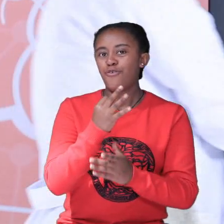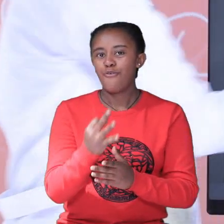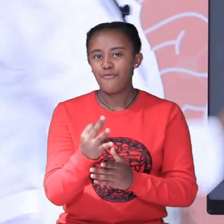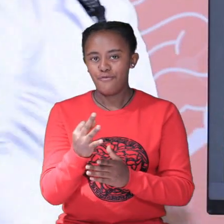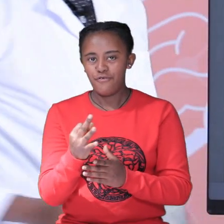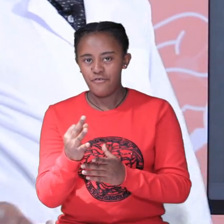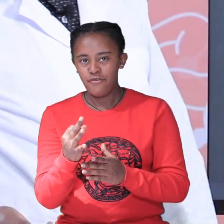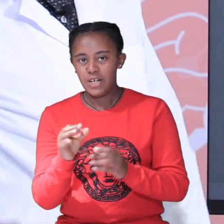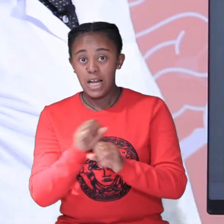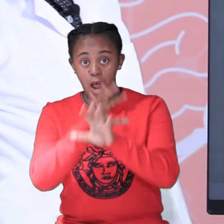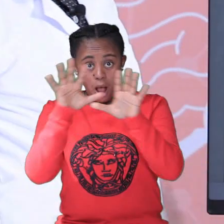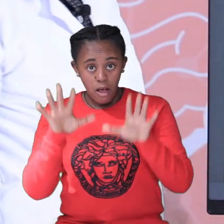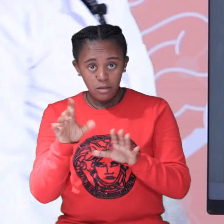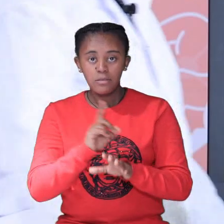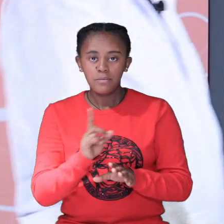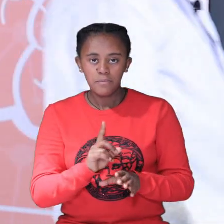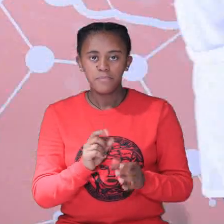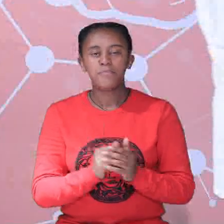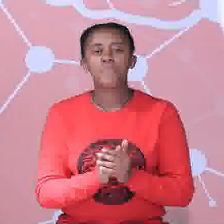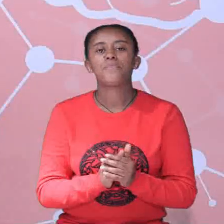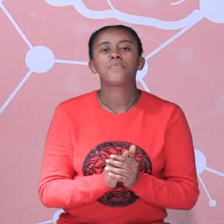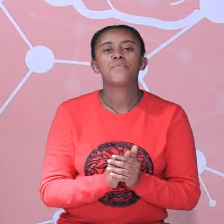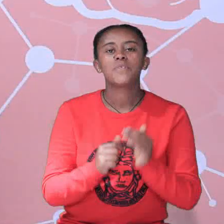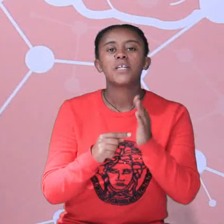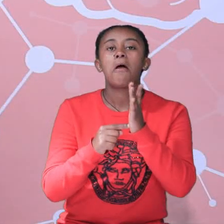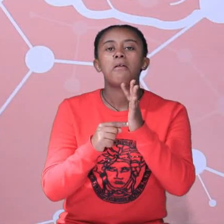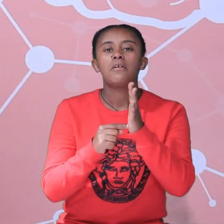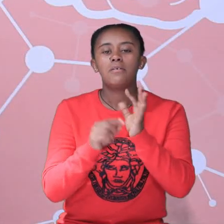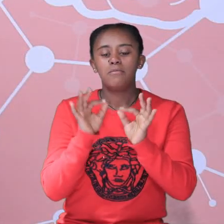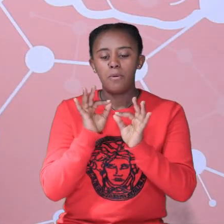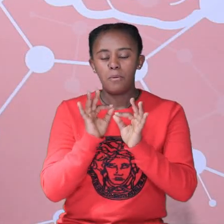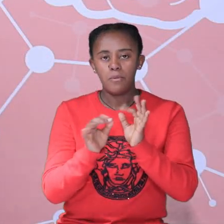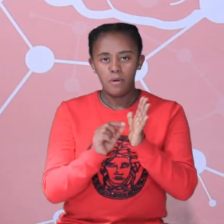artificial source of light includes candle